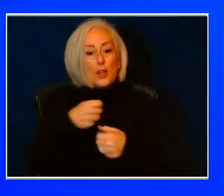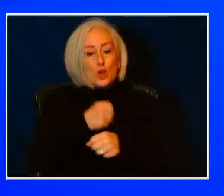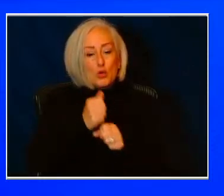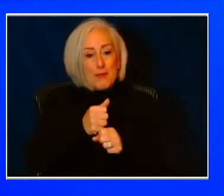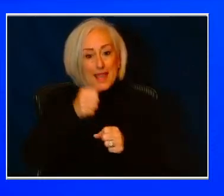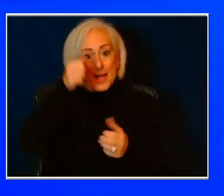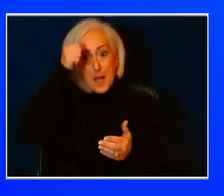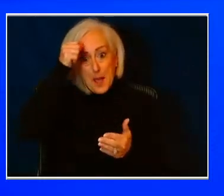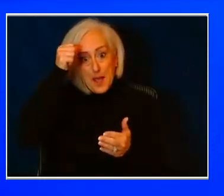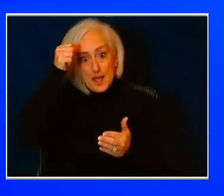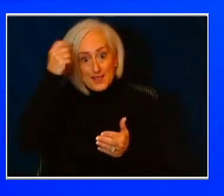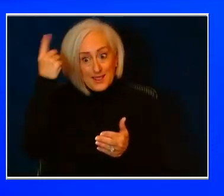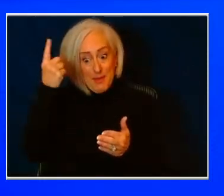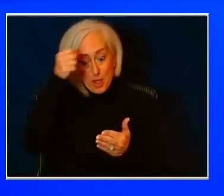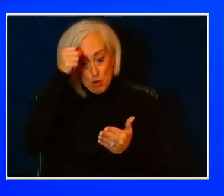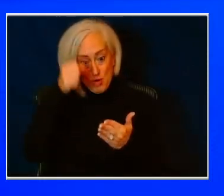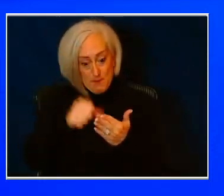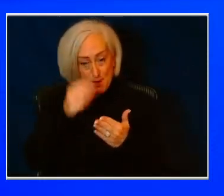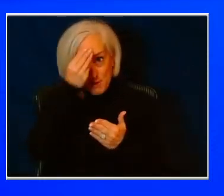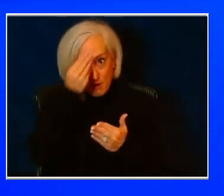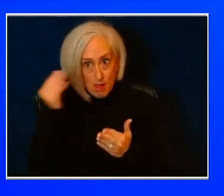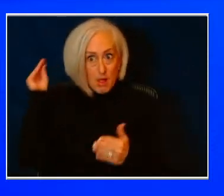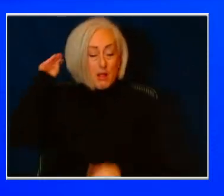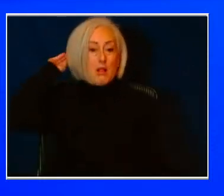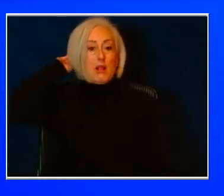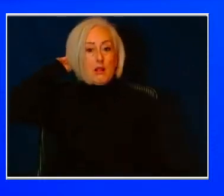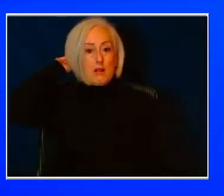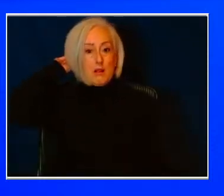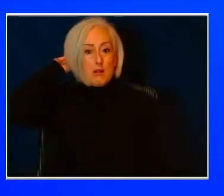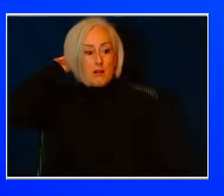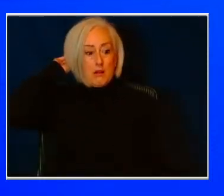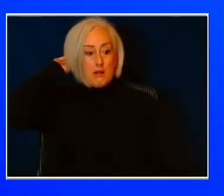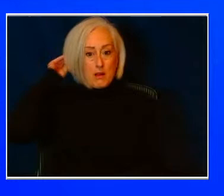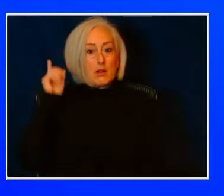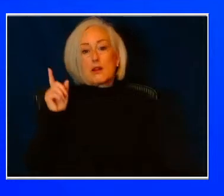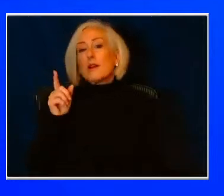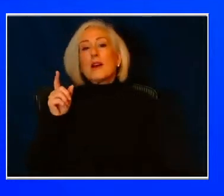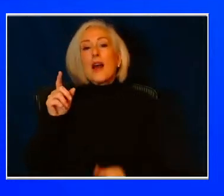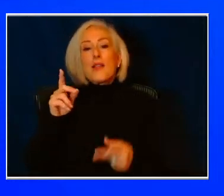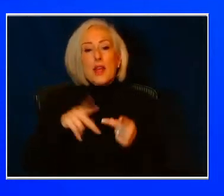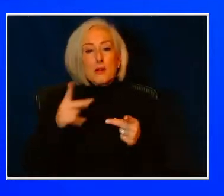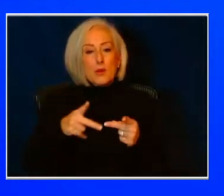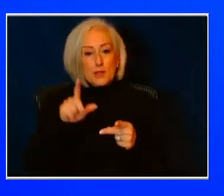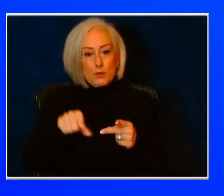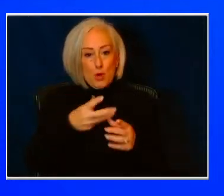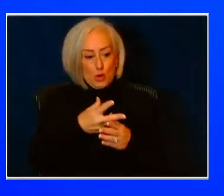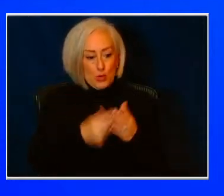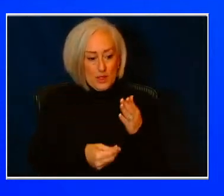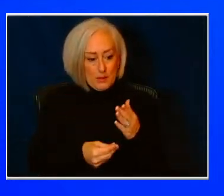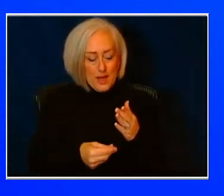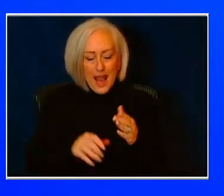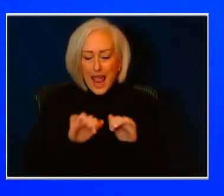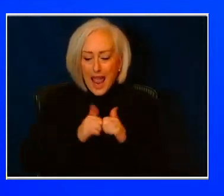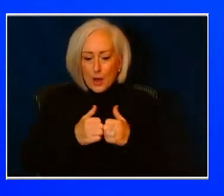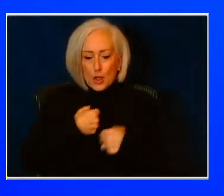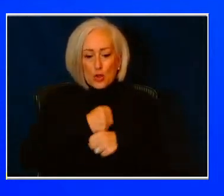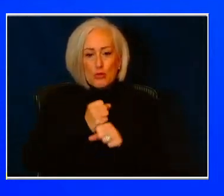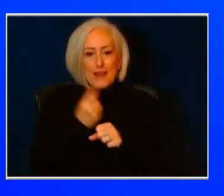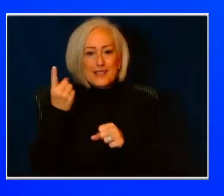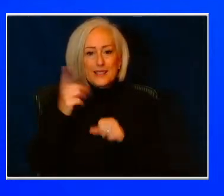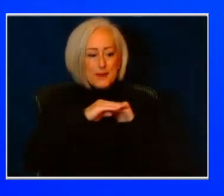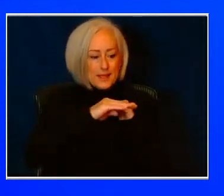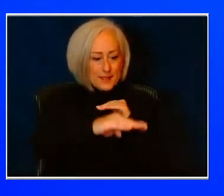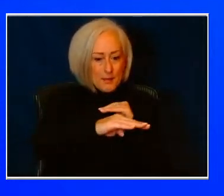into play and that creates the memory, but they are supposed to disappear. And it was a puzzle. How do you make something stable with unstable